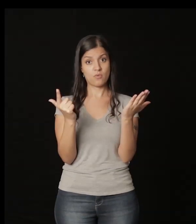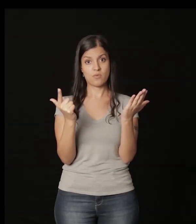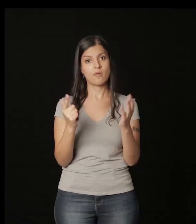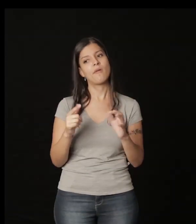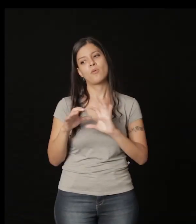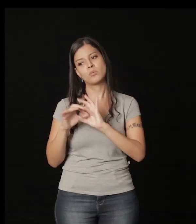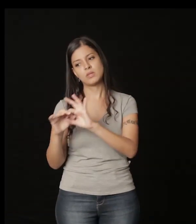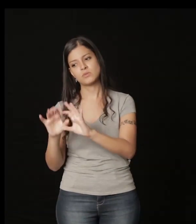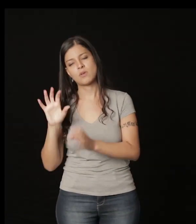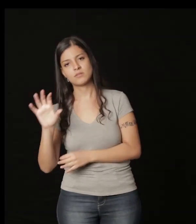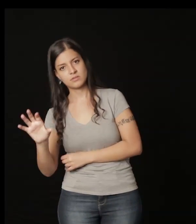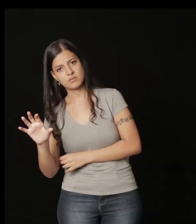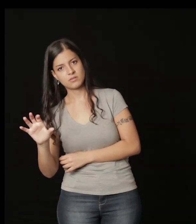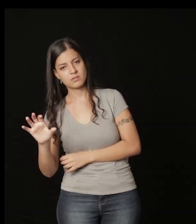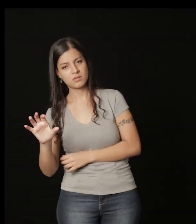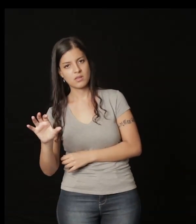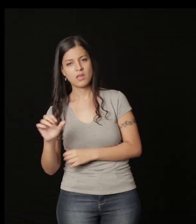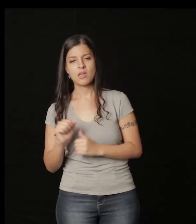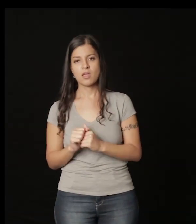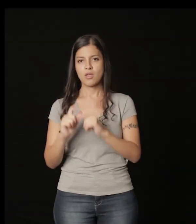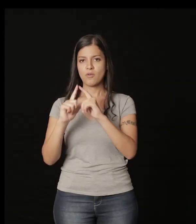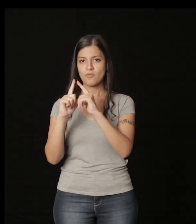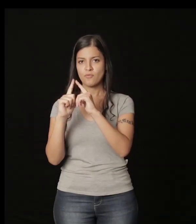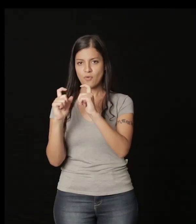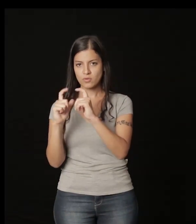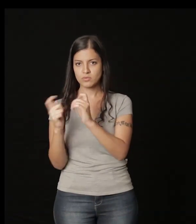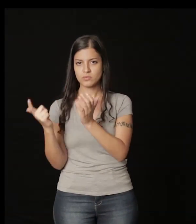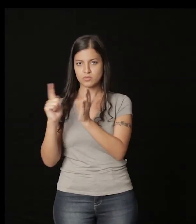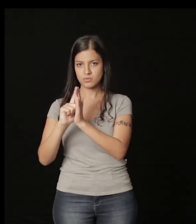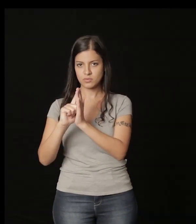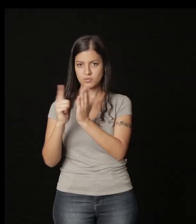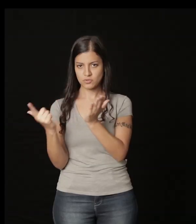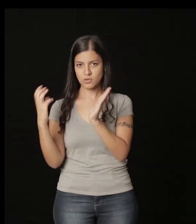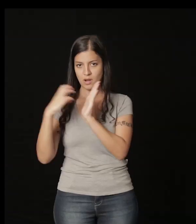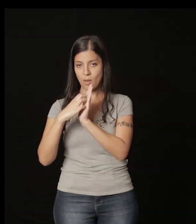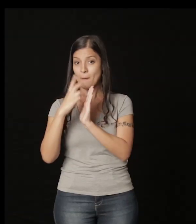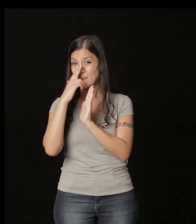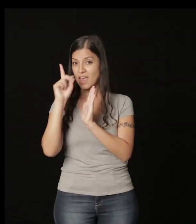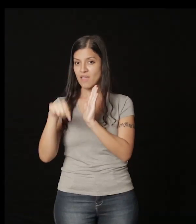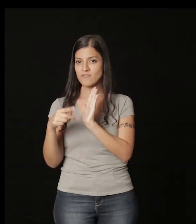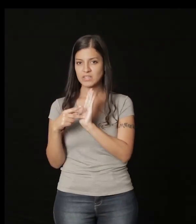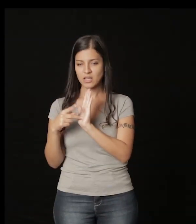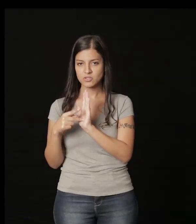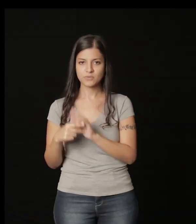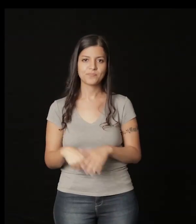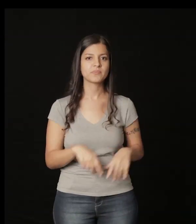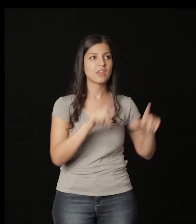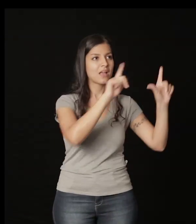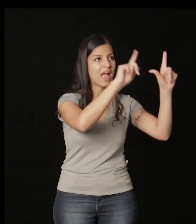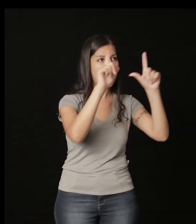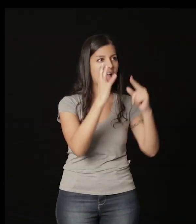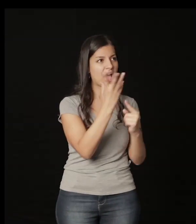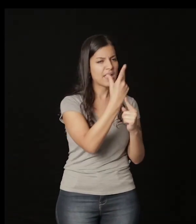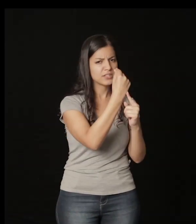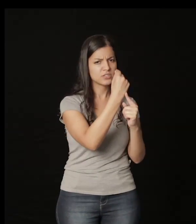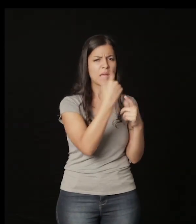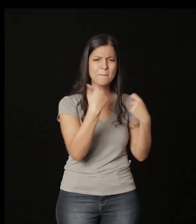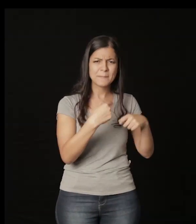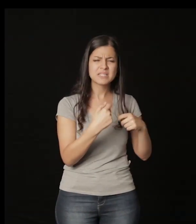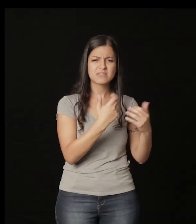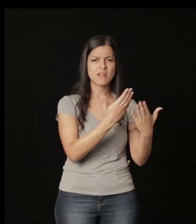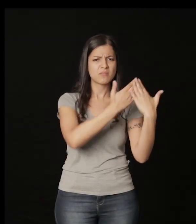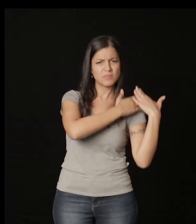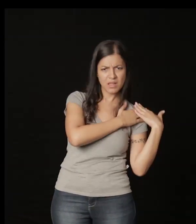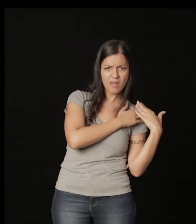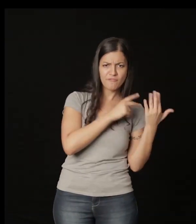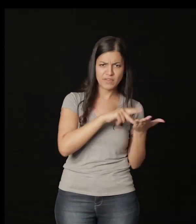newspaper, it has one context. A picture in a newspaper is telling us the truth. If it's in an art gallery, it doesn't